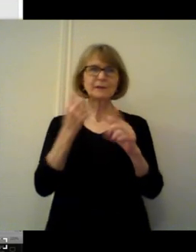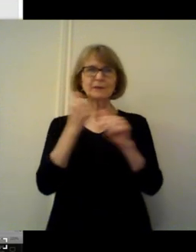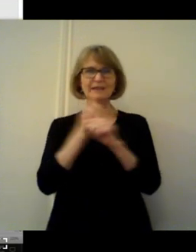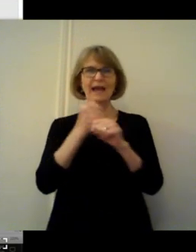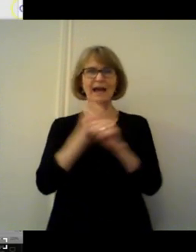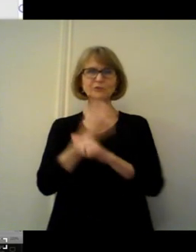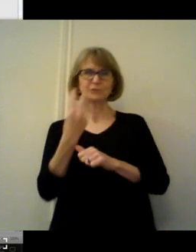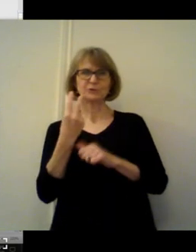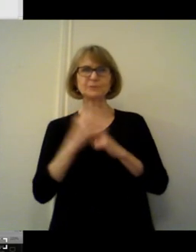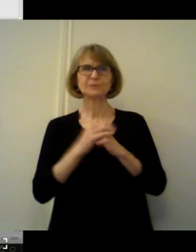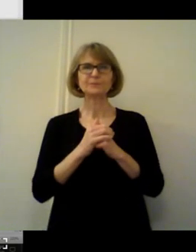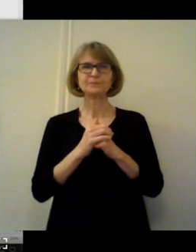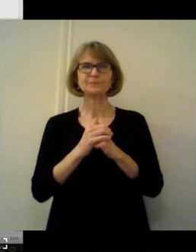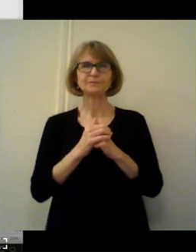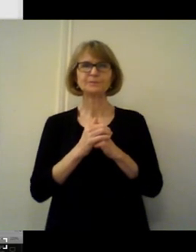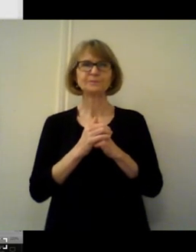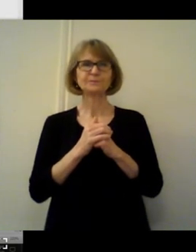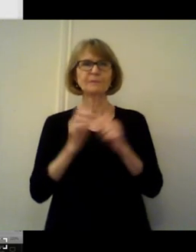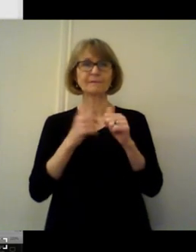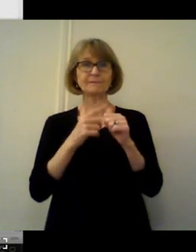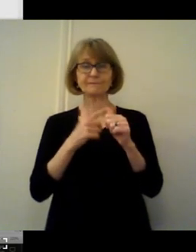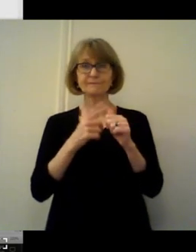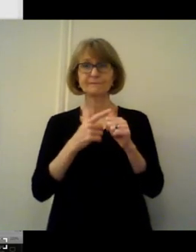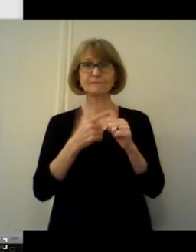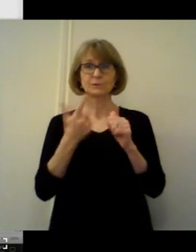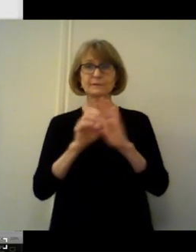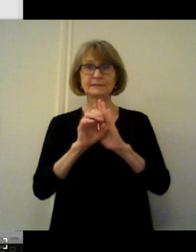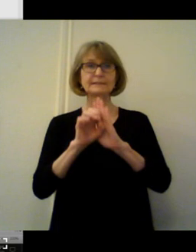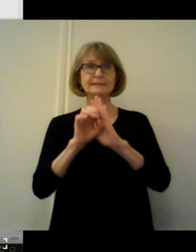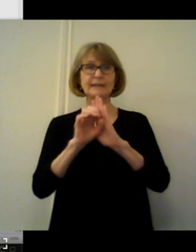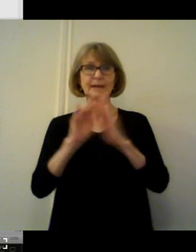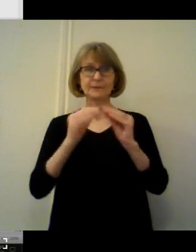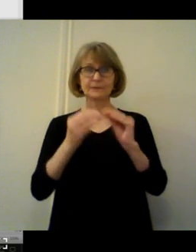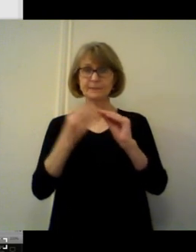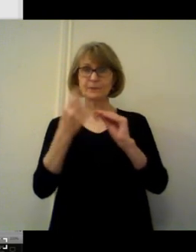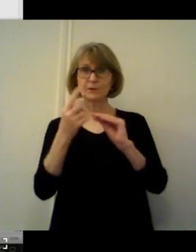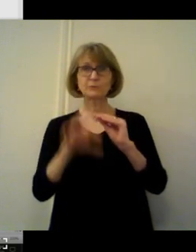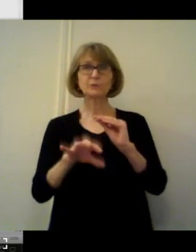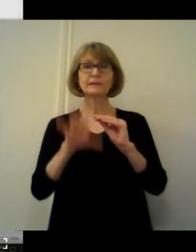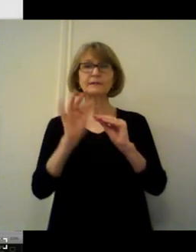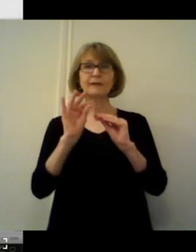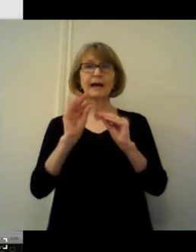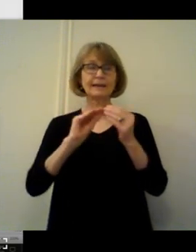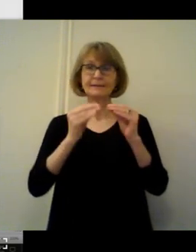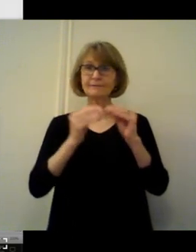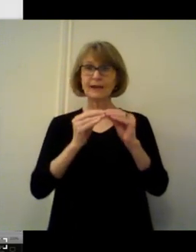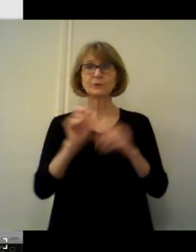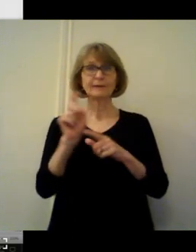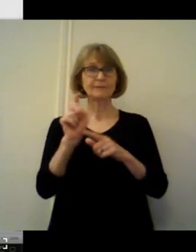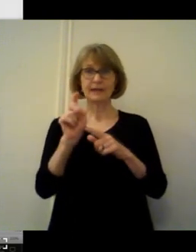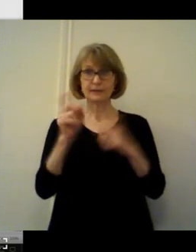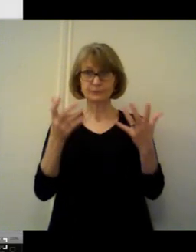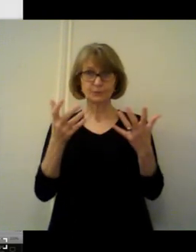let's take a look at our first one here. Take a look at number 1. We want to find the value of x. Okay, well, we know